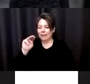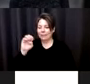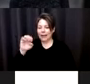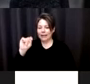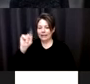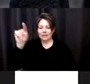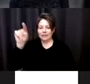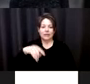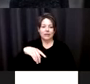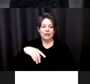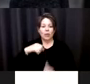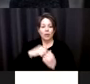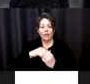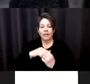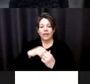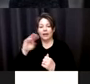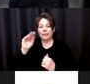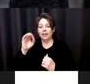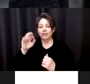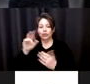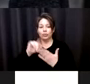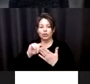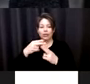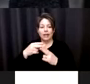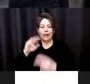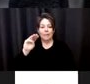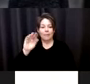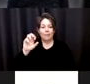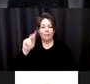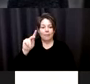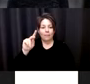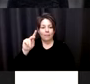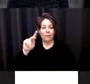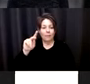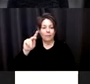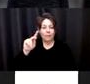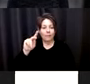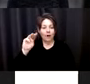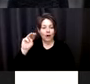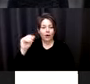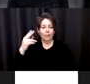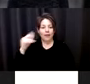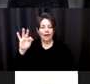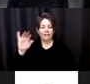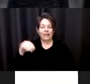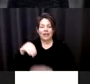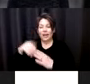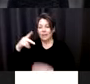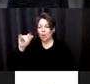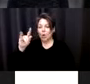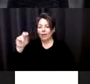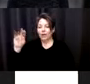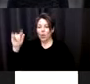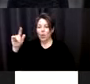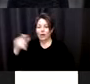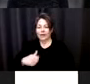with a master printer named Mark Mahaffey, who had a beautiful print studio in Portland, Oregon. And here he is